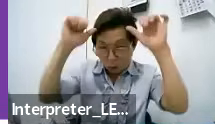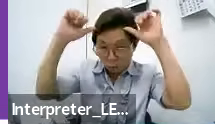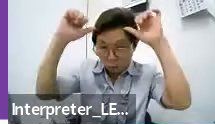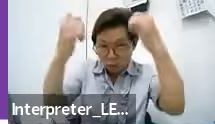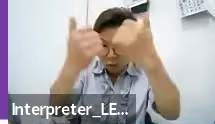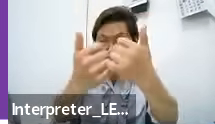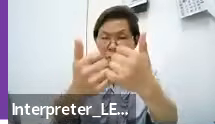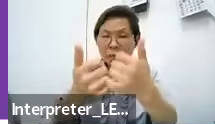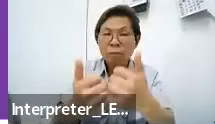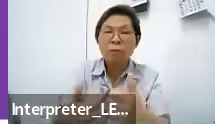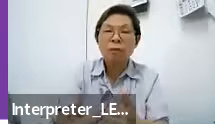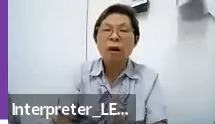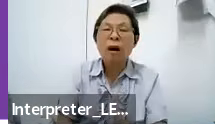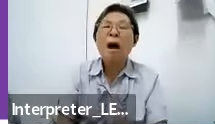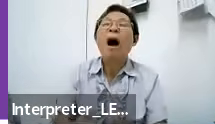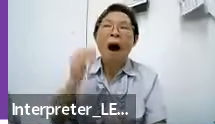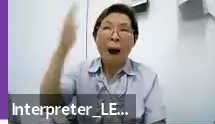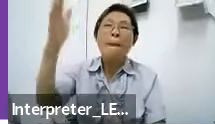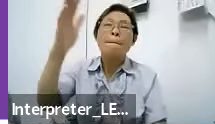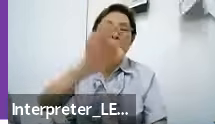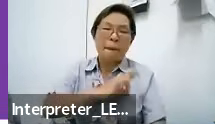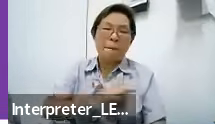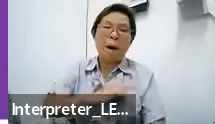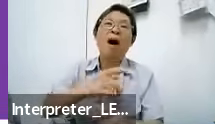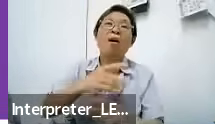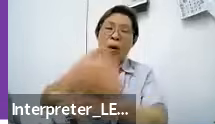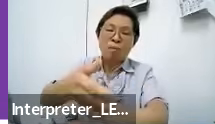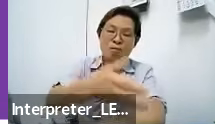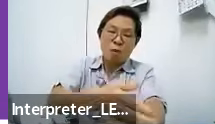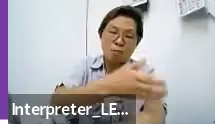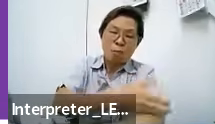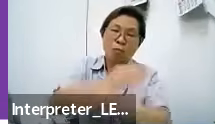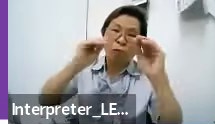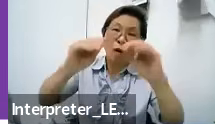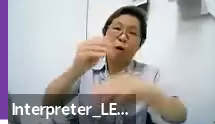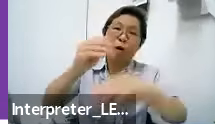have benefited from improved teaching